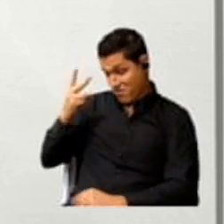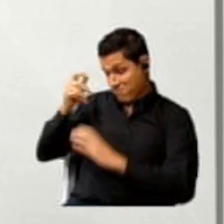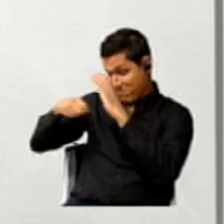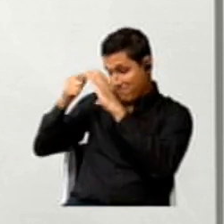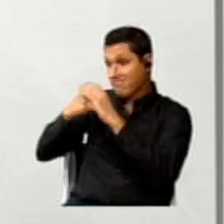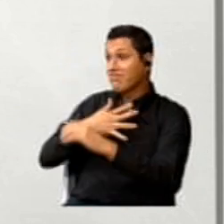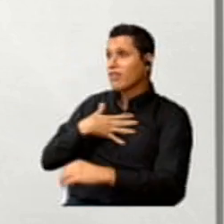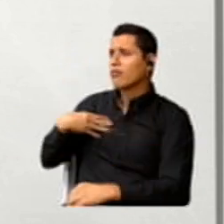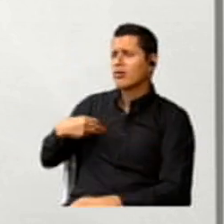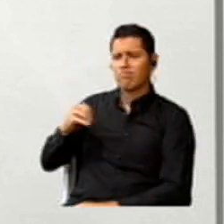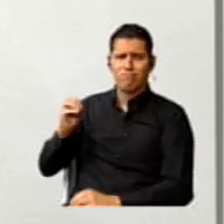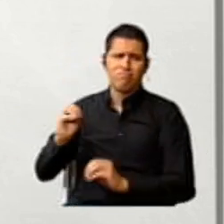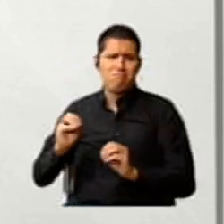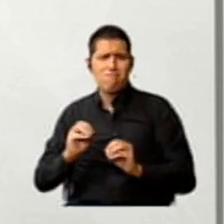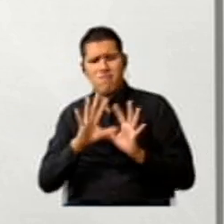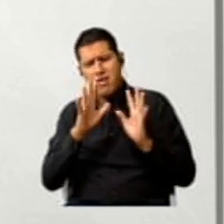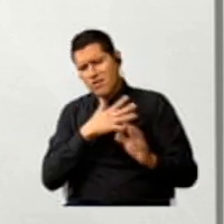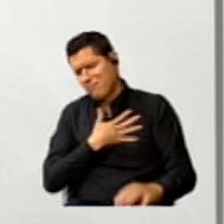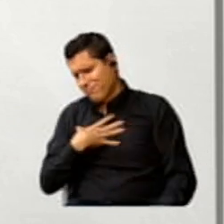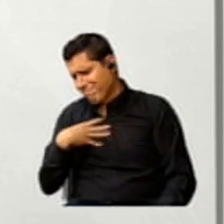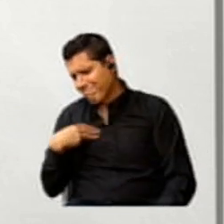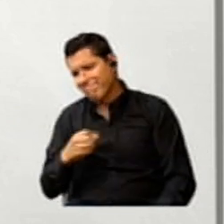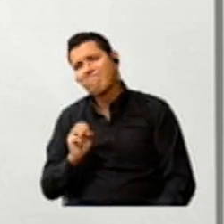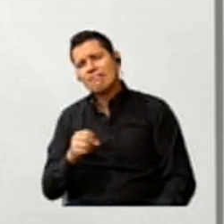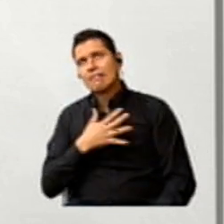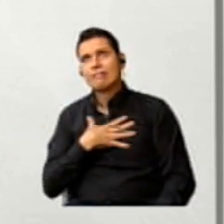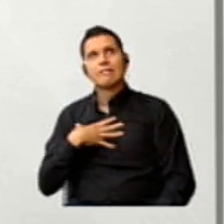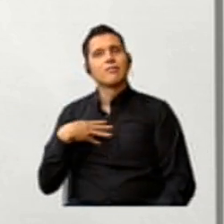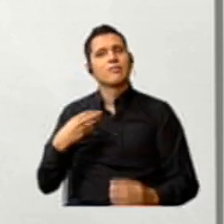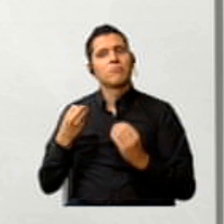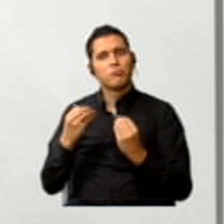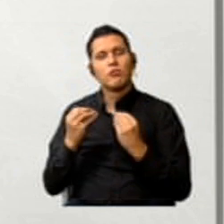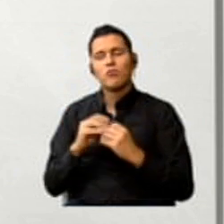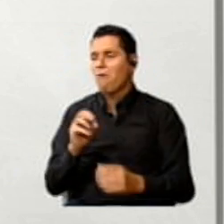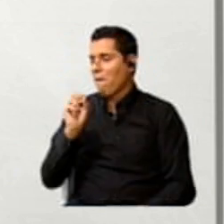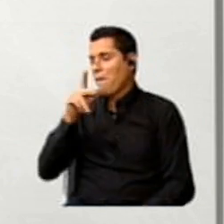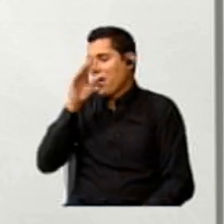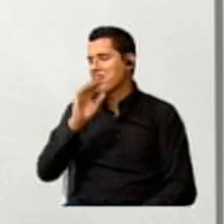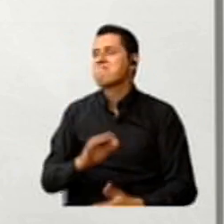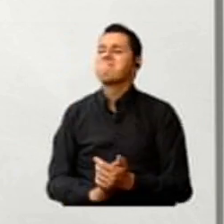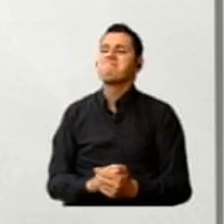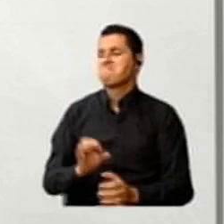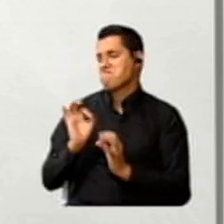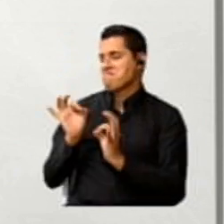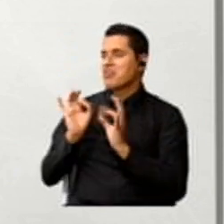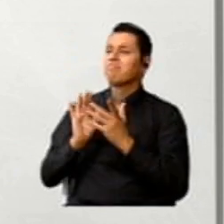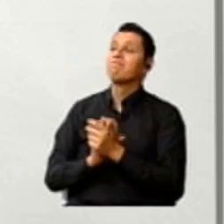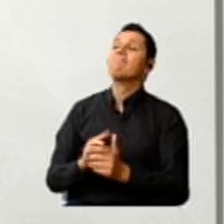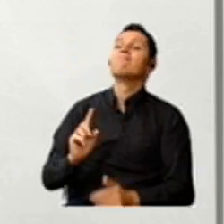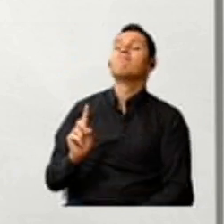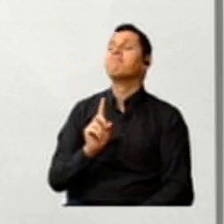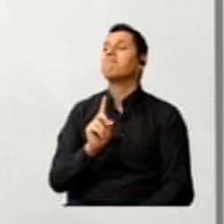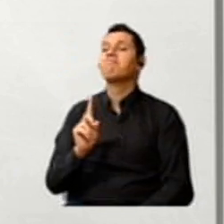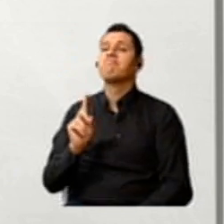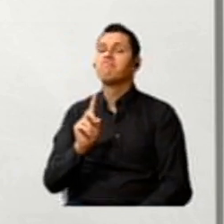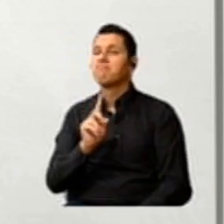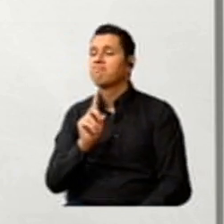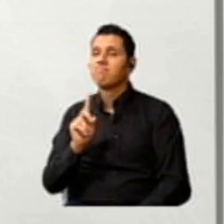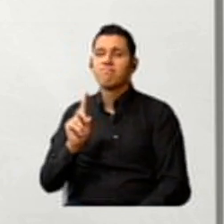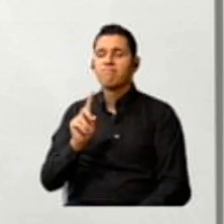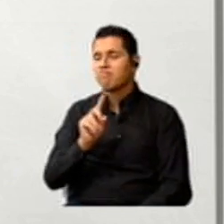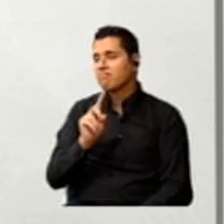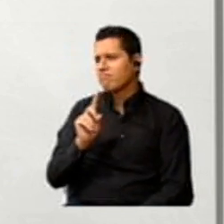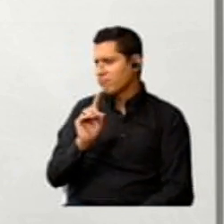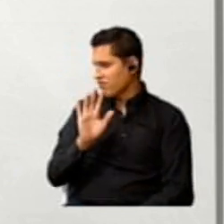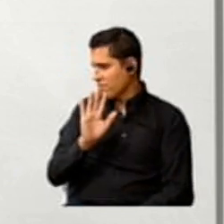movies? Oh, yes, I love. Okay, very good, Waldo. Ah,